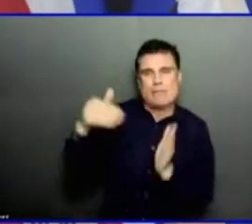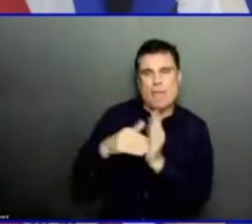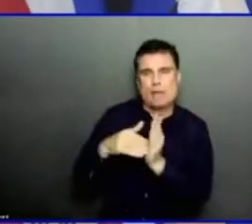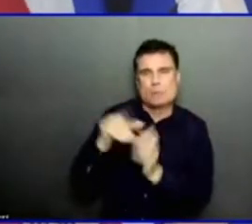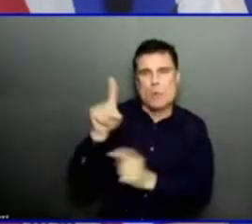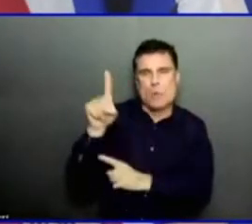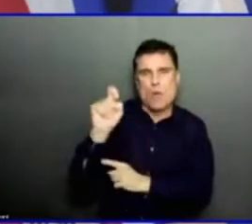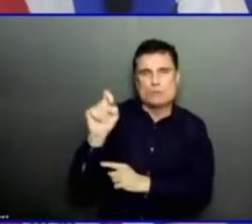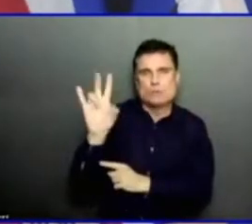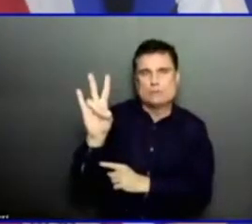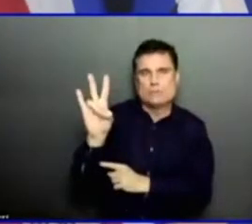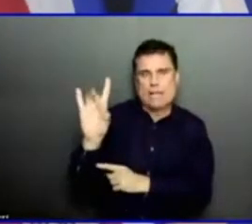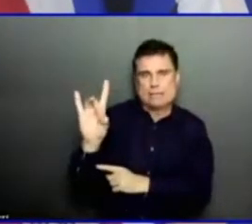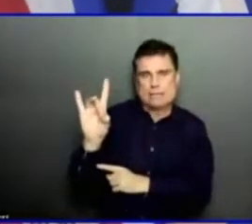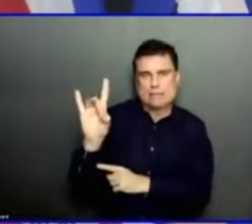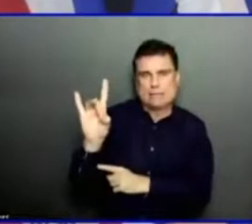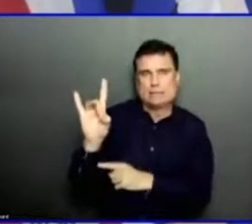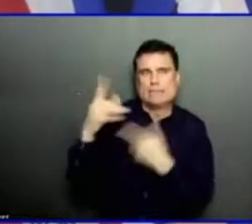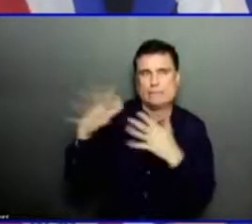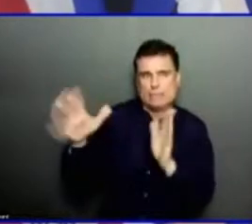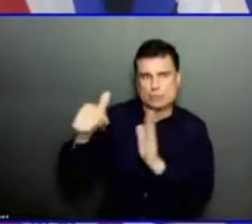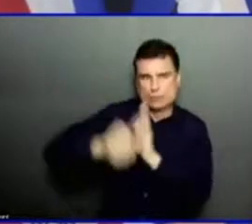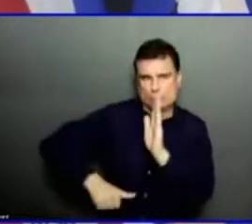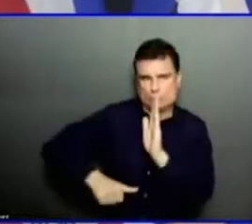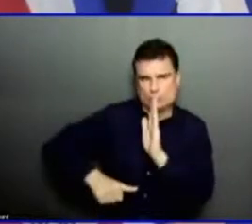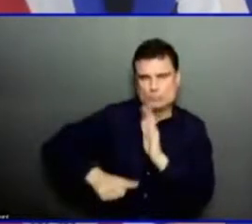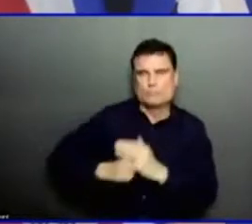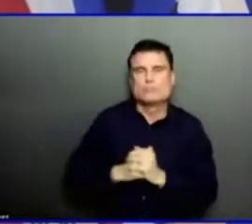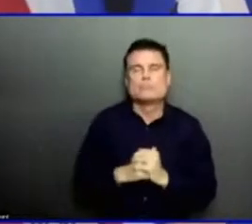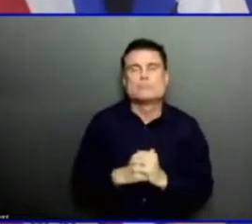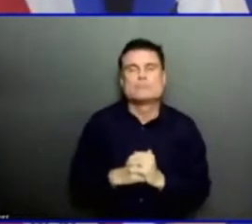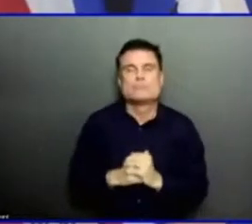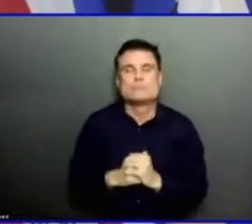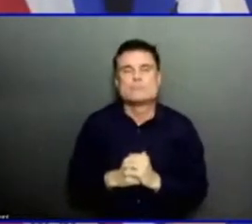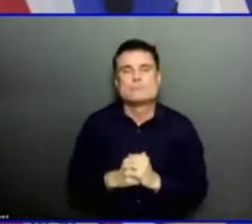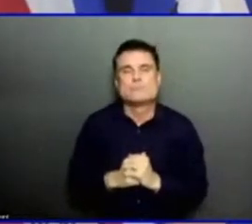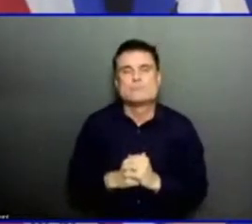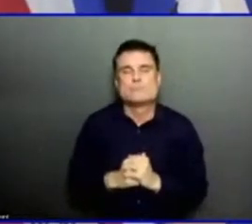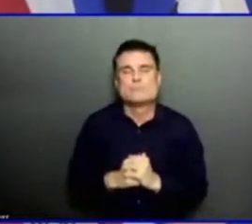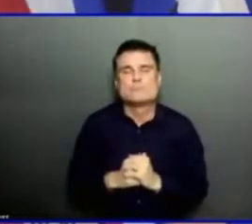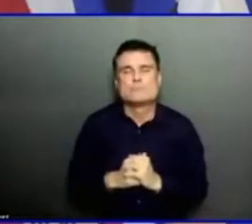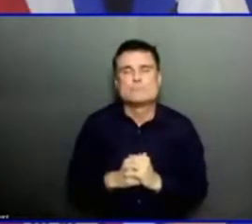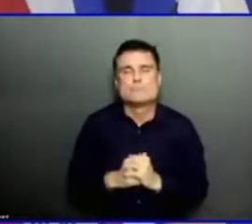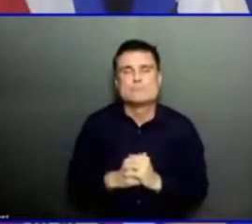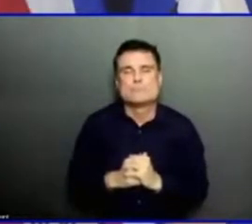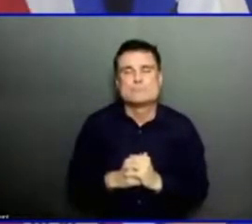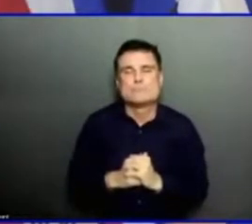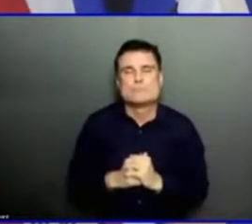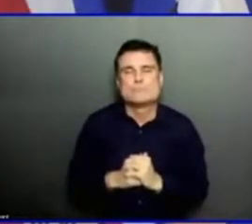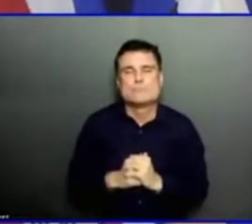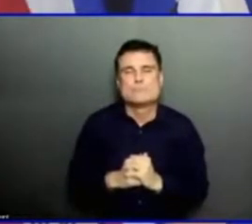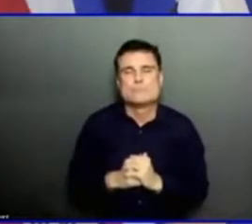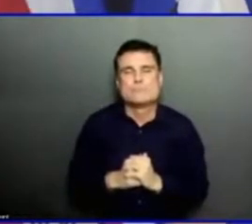itself was a record week. This week we were reporting that we've completed 6,704 surgeries, and